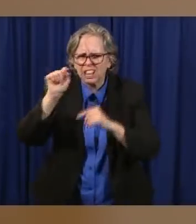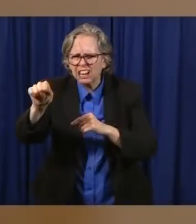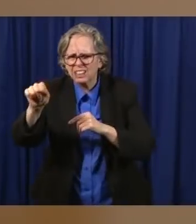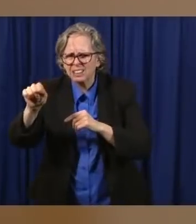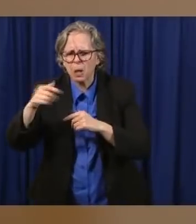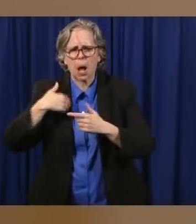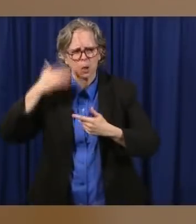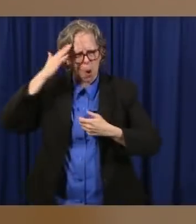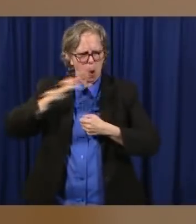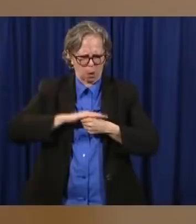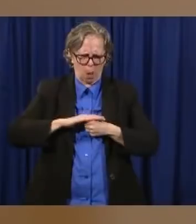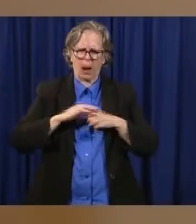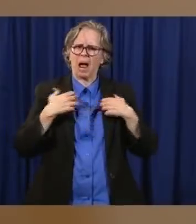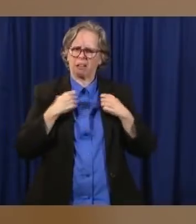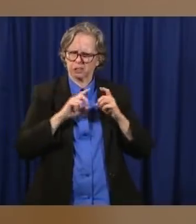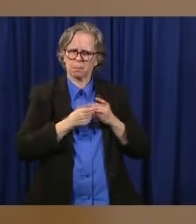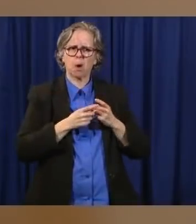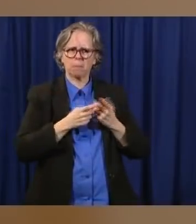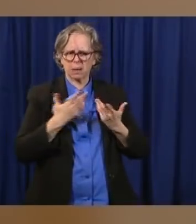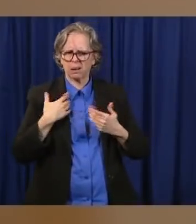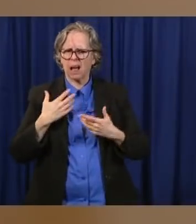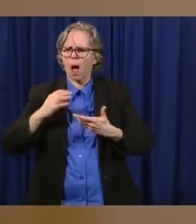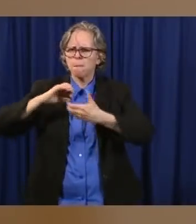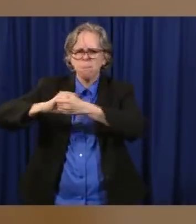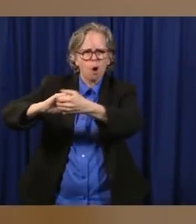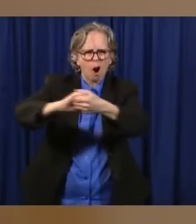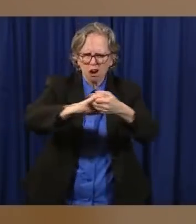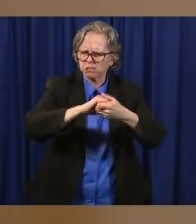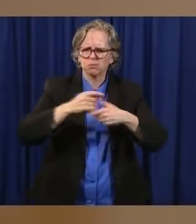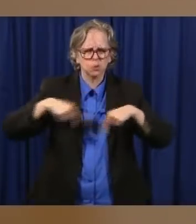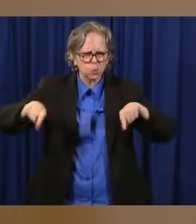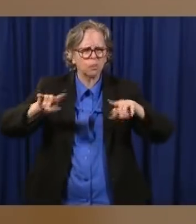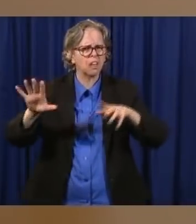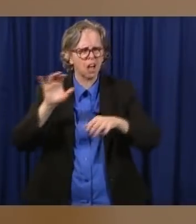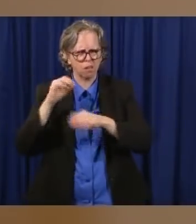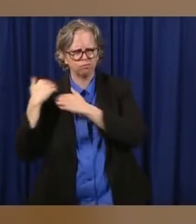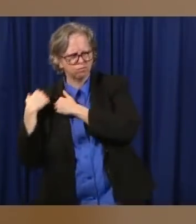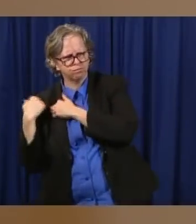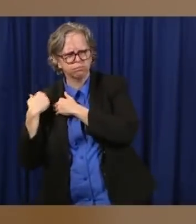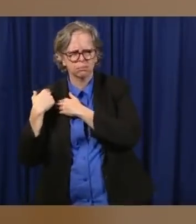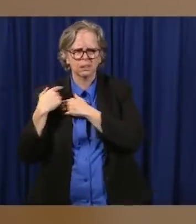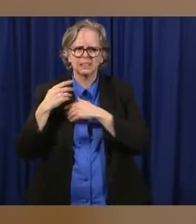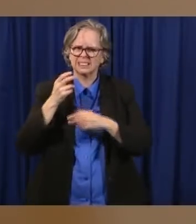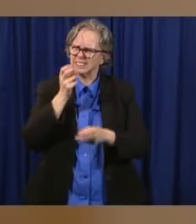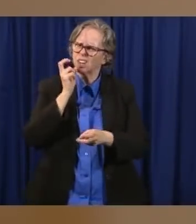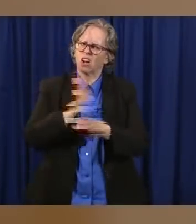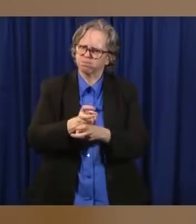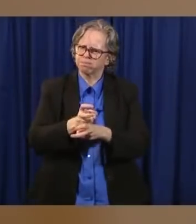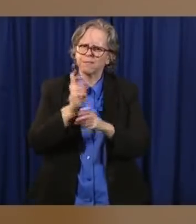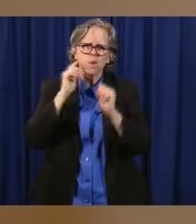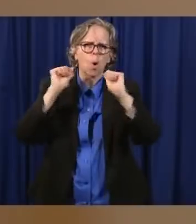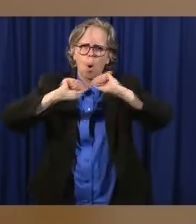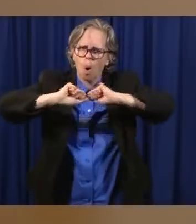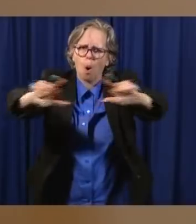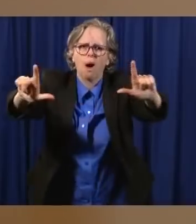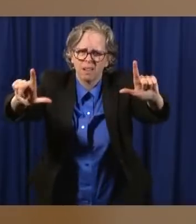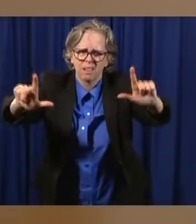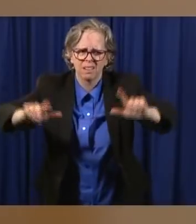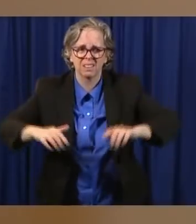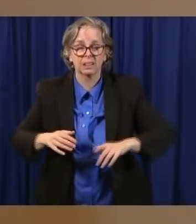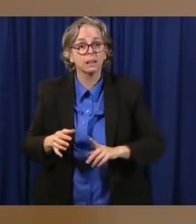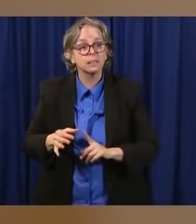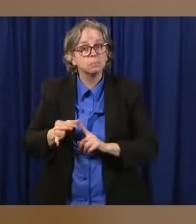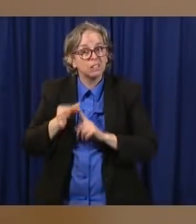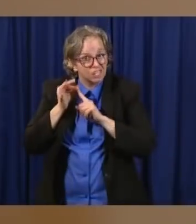are doing their part, nonprofits, philanthropy. This is a tough time for everyone. But especially